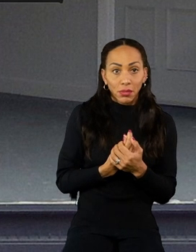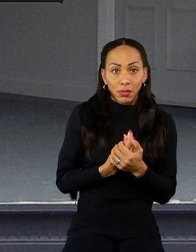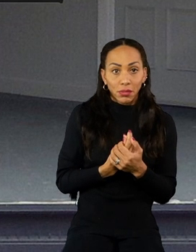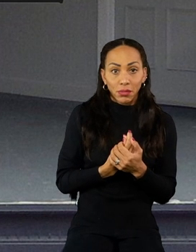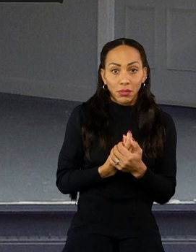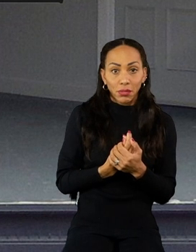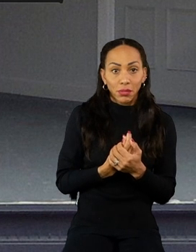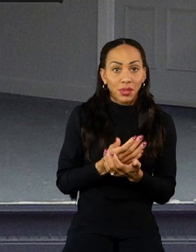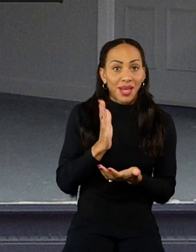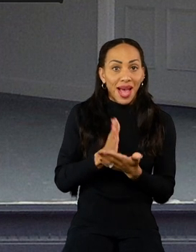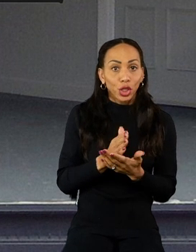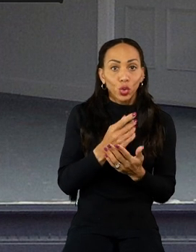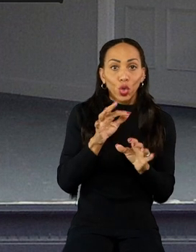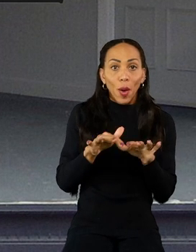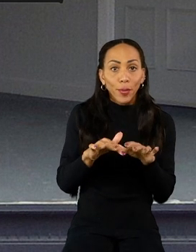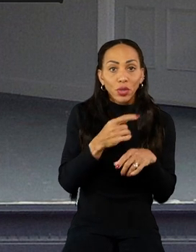They might not need an actual